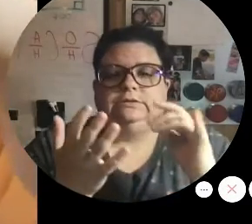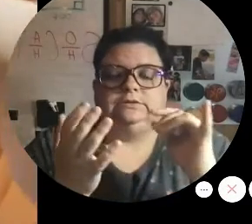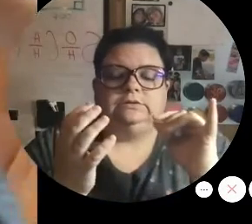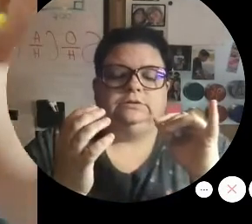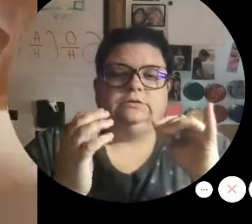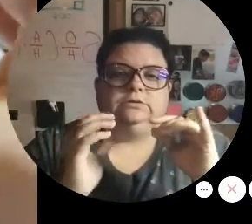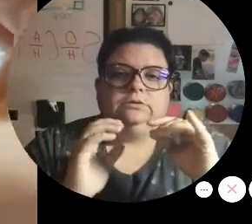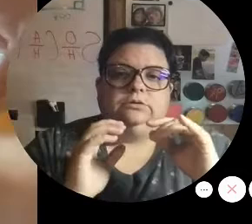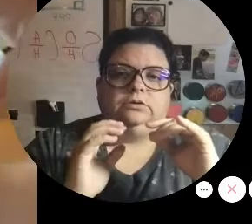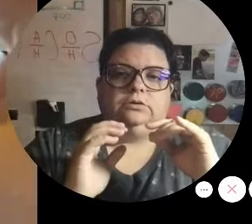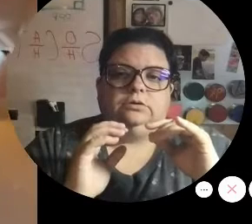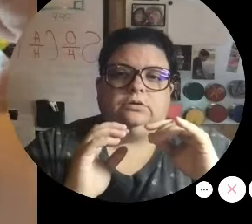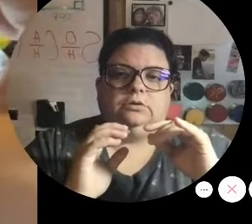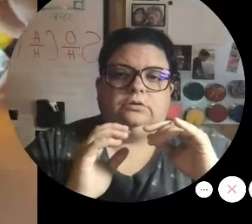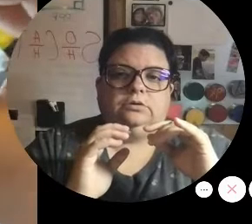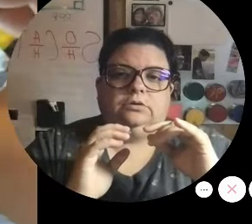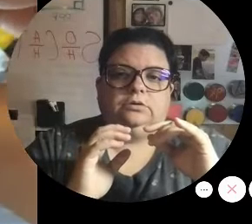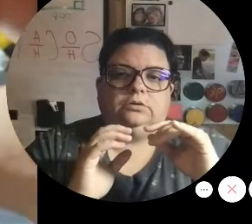okay,